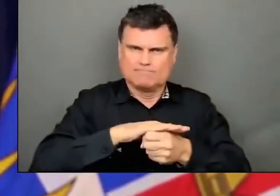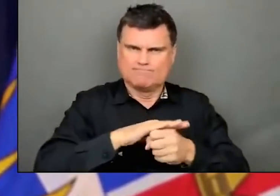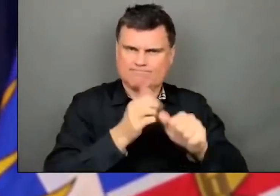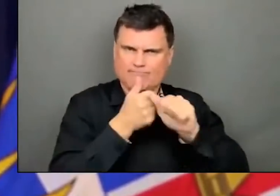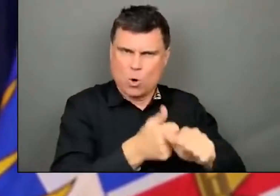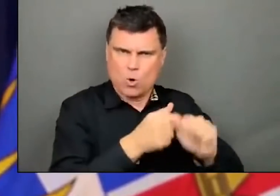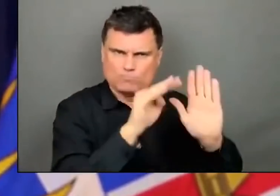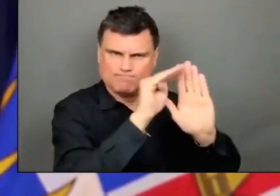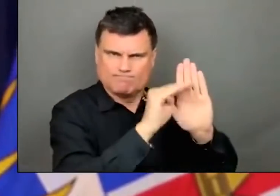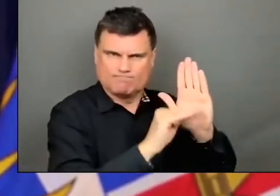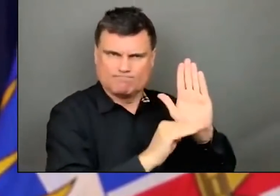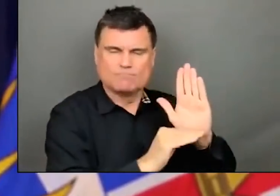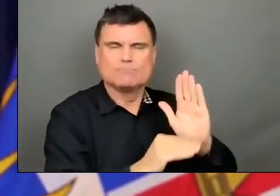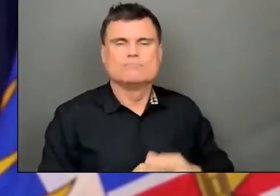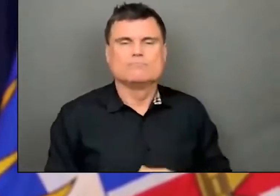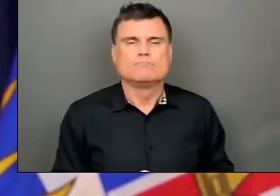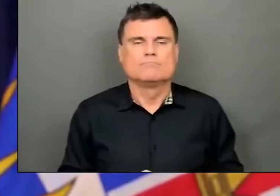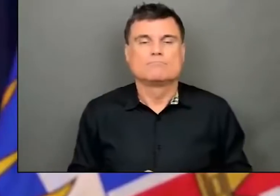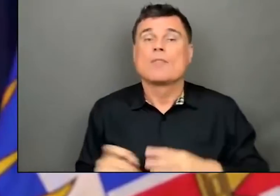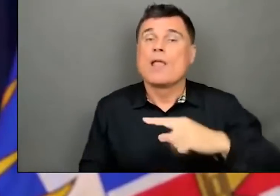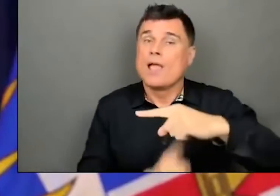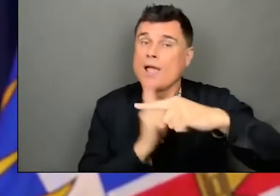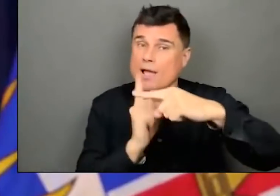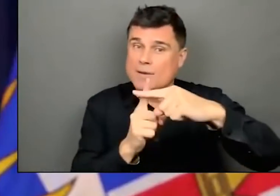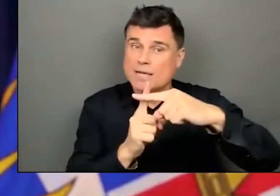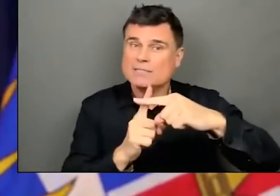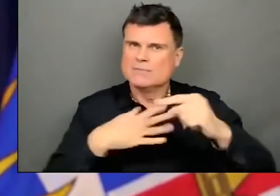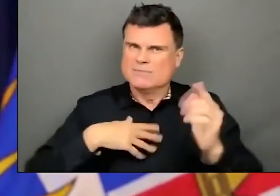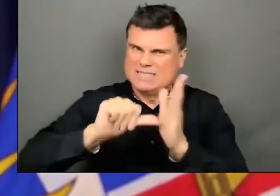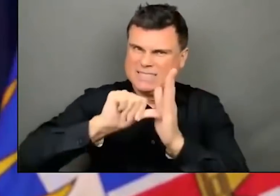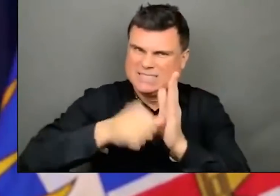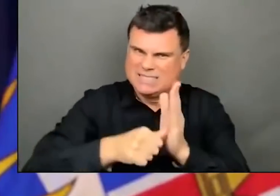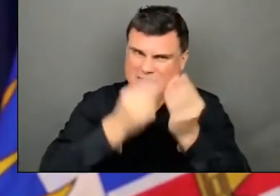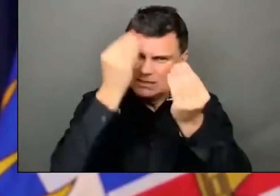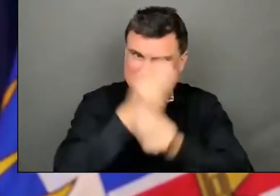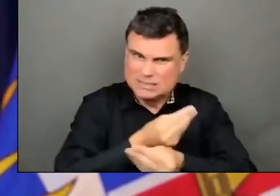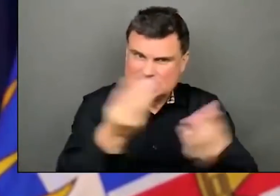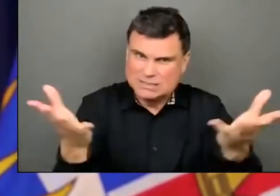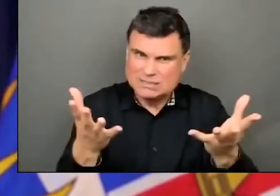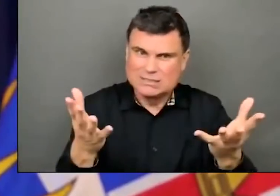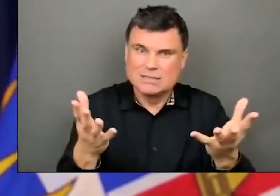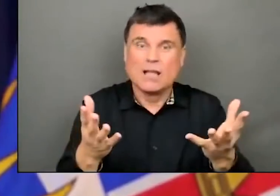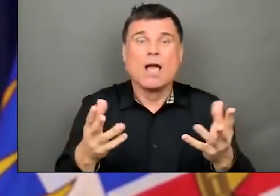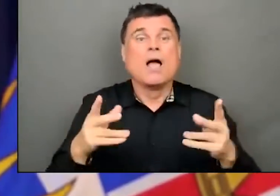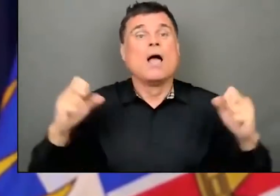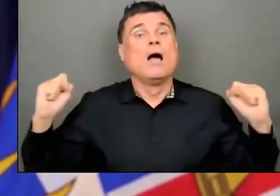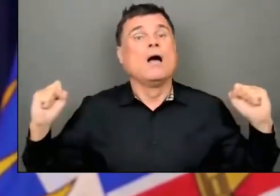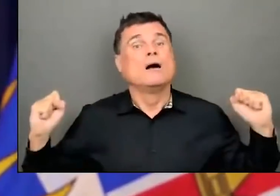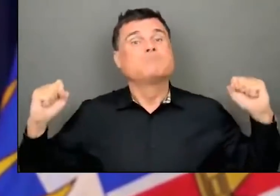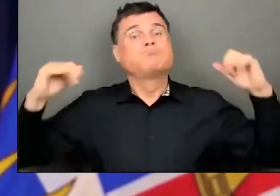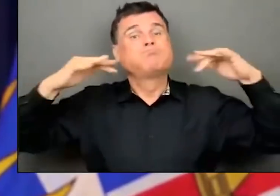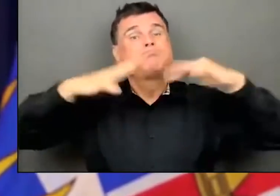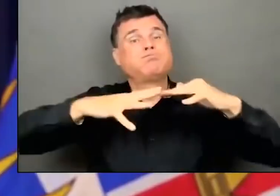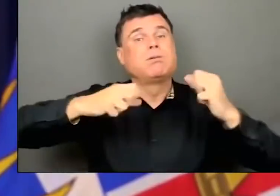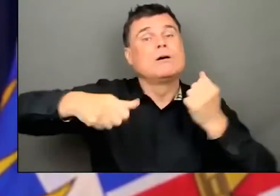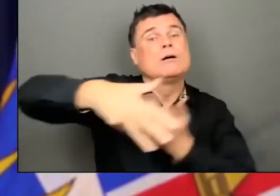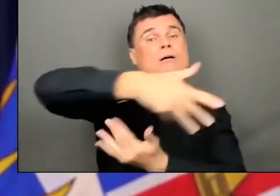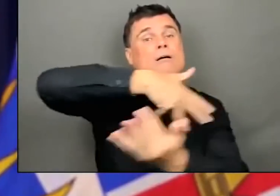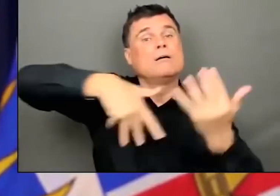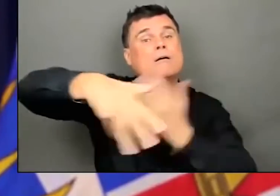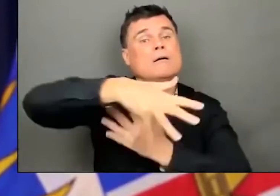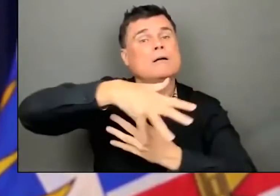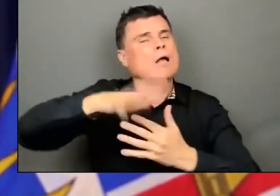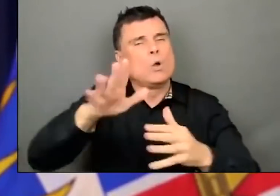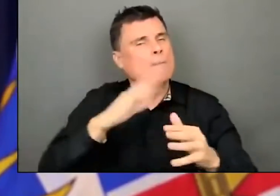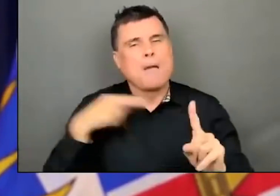now that we've increased capacity in many of those events and gatherings that masks be a part of how we continue to safely get through